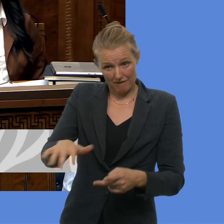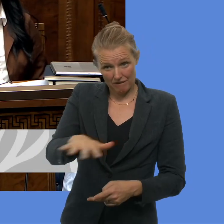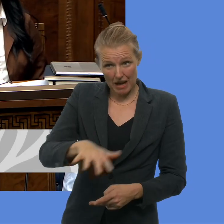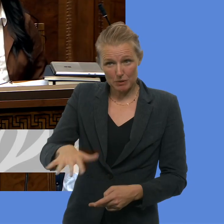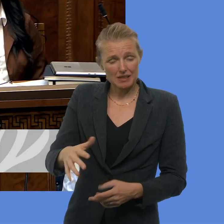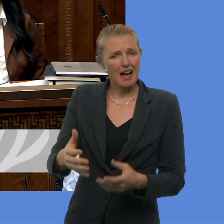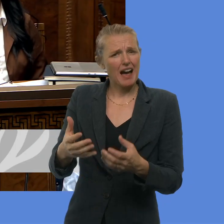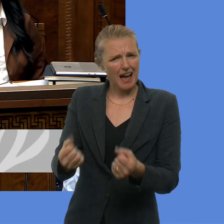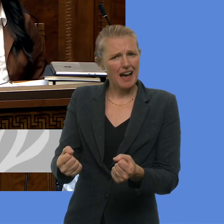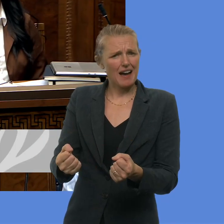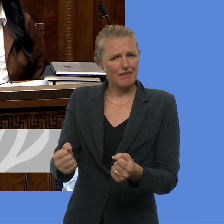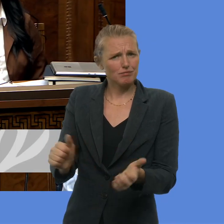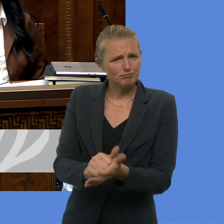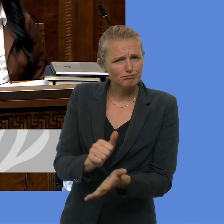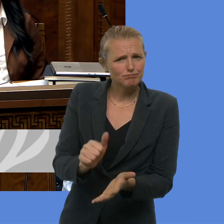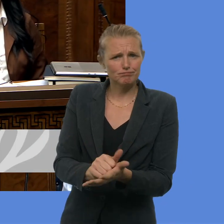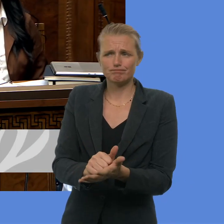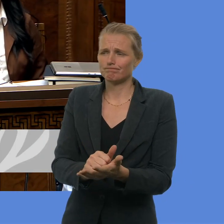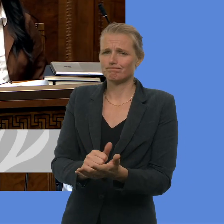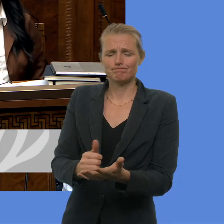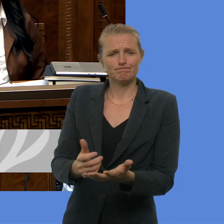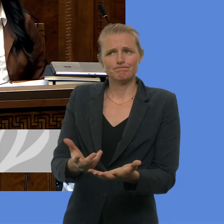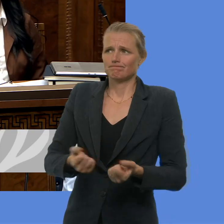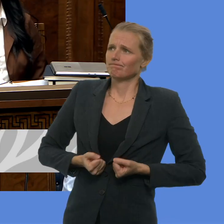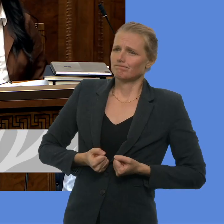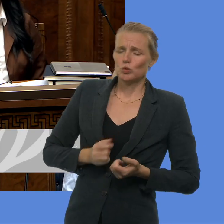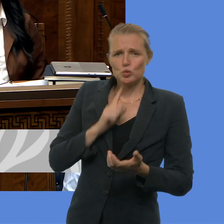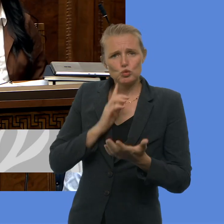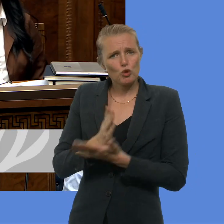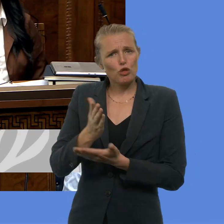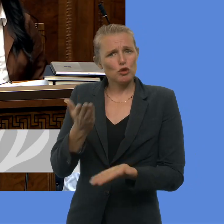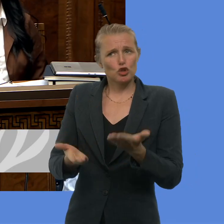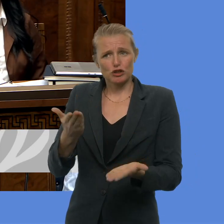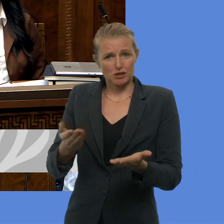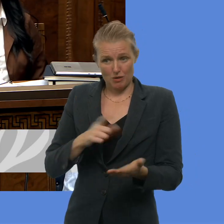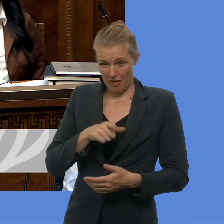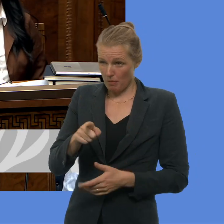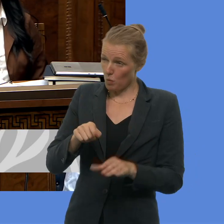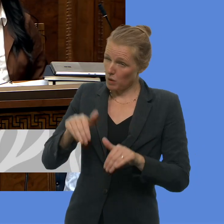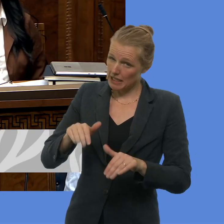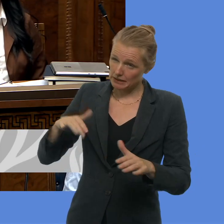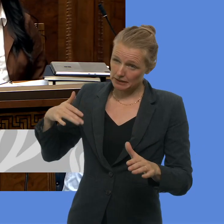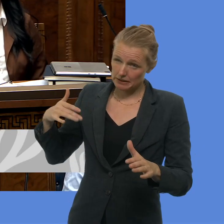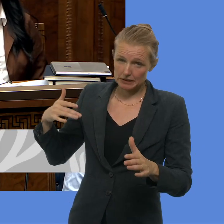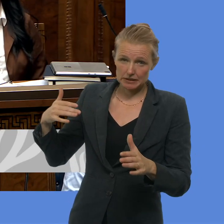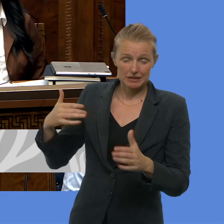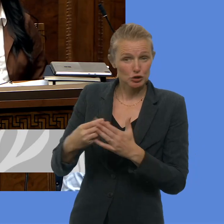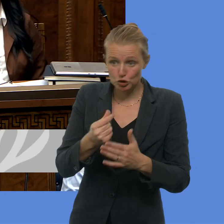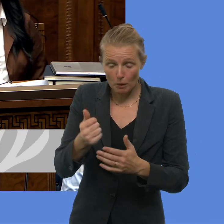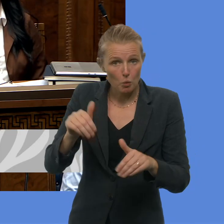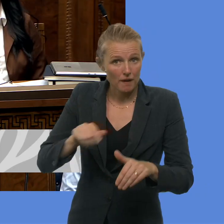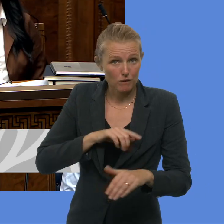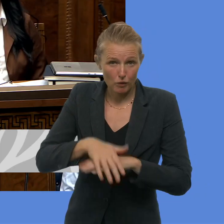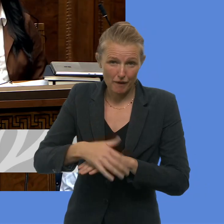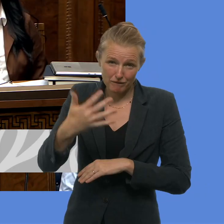have access to truth and justice, who have been waiting for far too long to get such access to truth and justice, some for more than